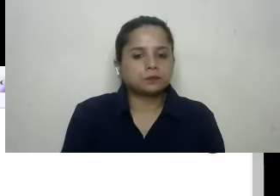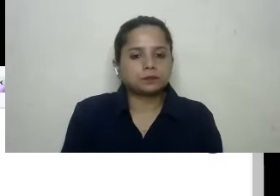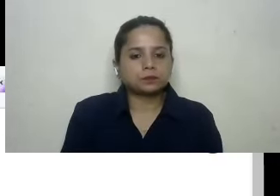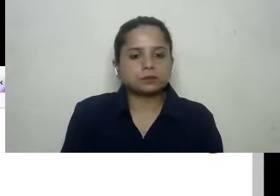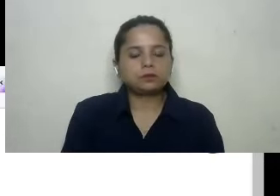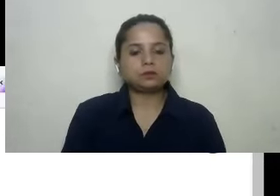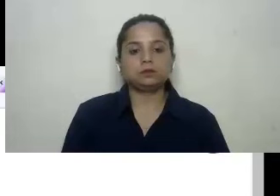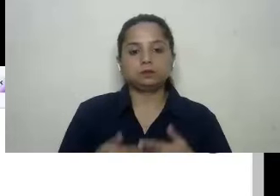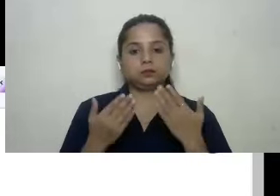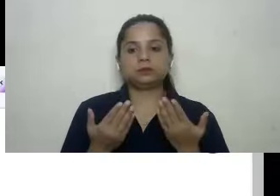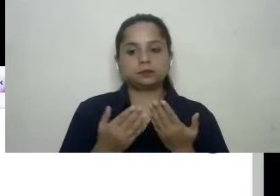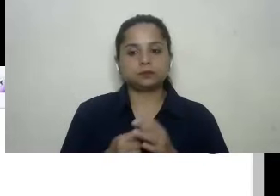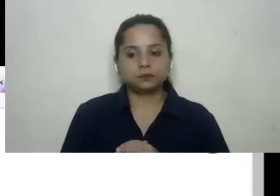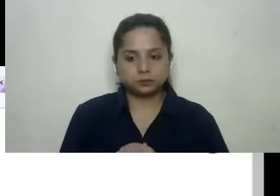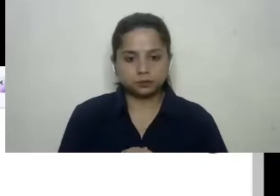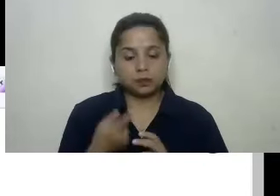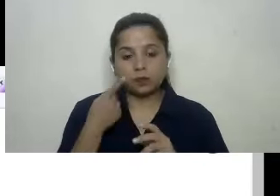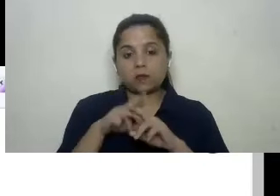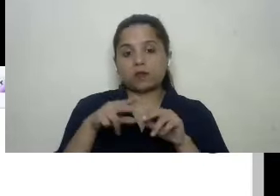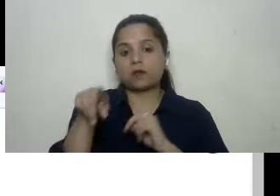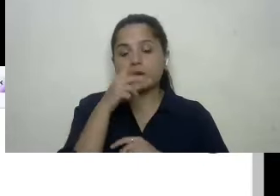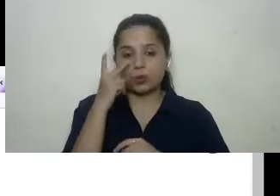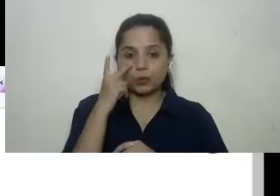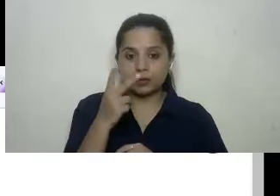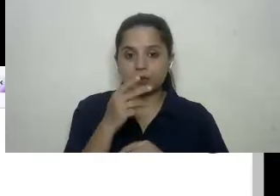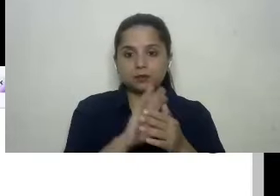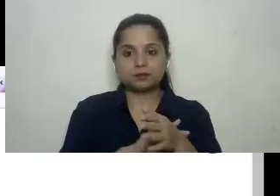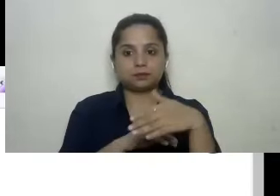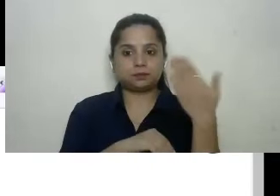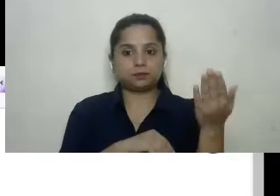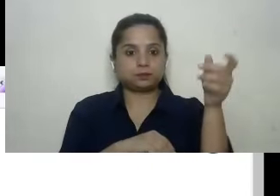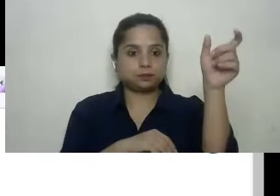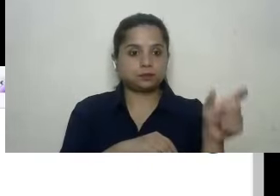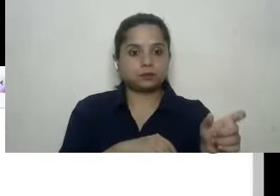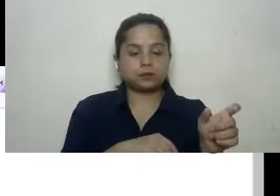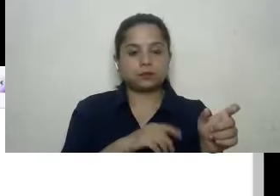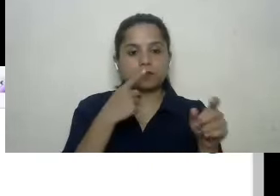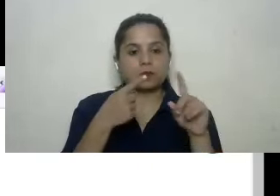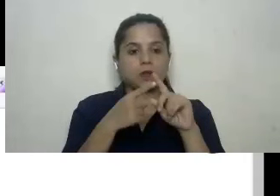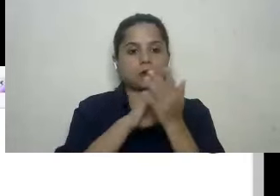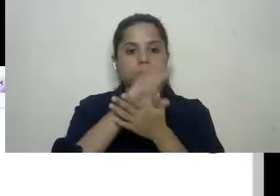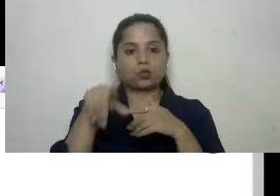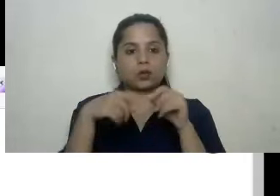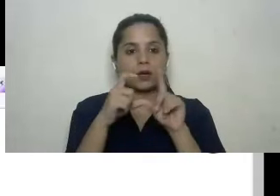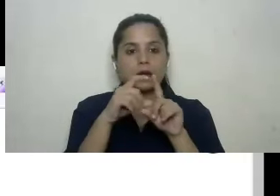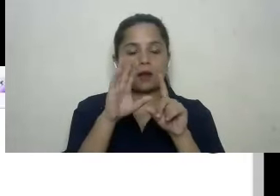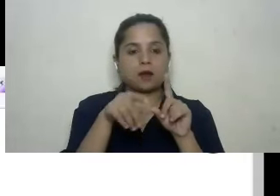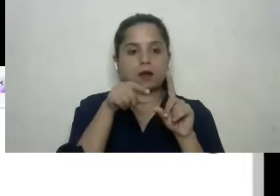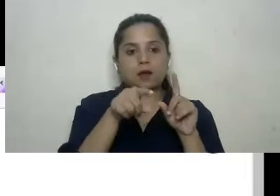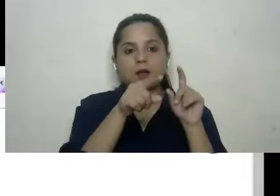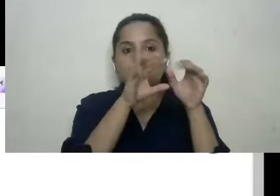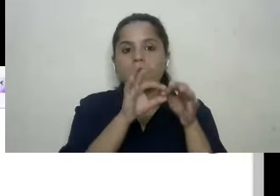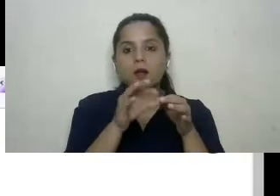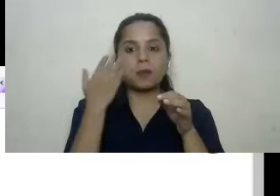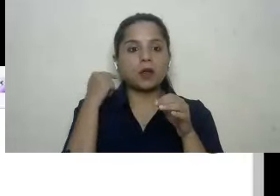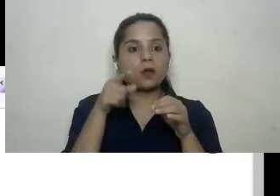here. So if you see on the left-hand side, you can see the threads. So all the threads that you created, conversations that you